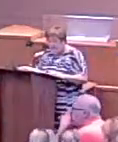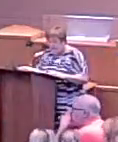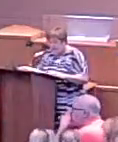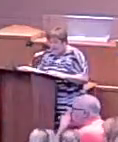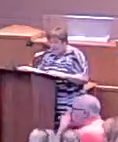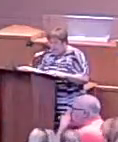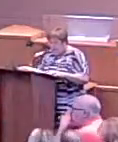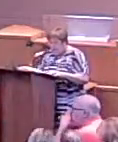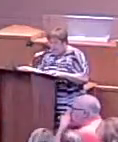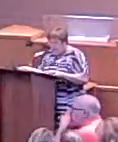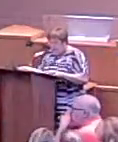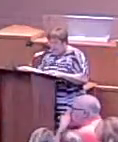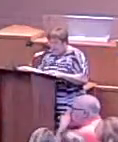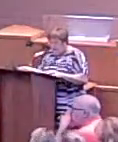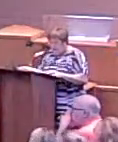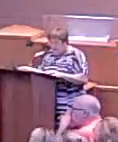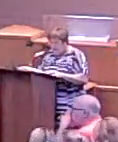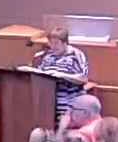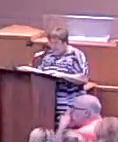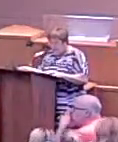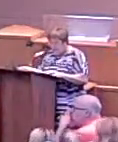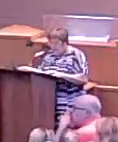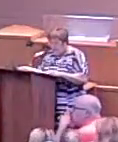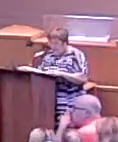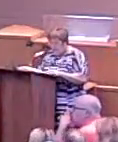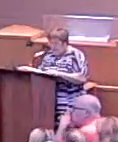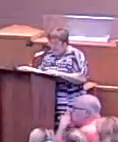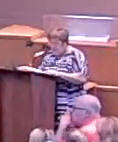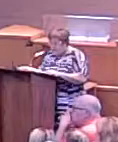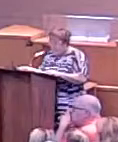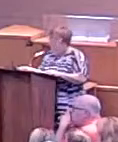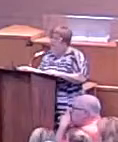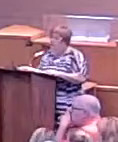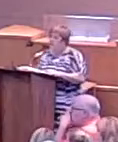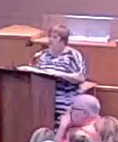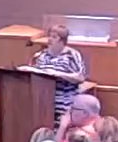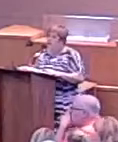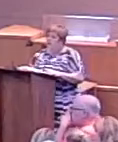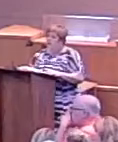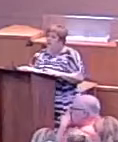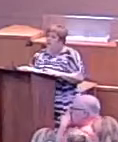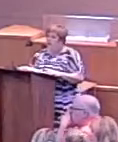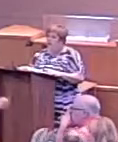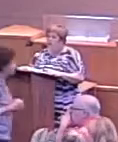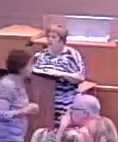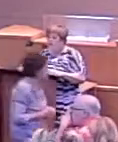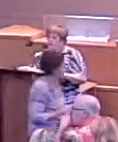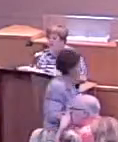Commands, no longer servants but